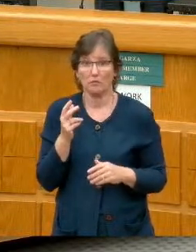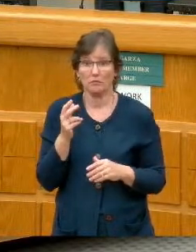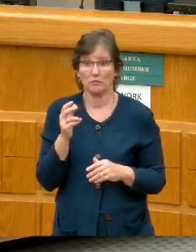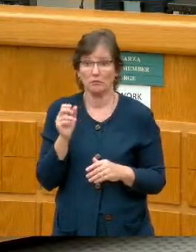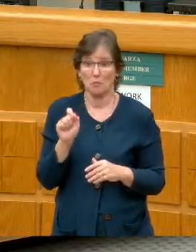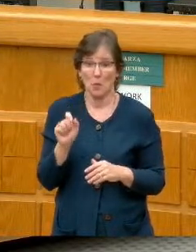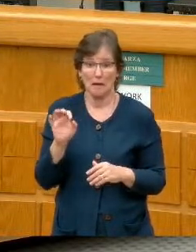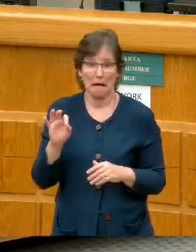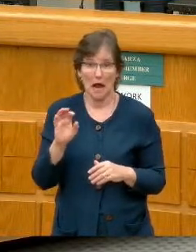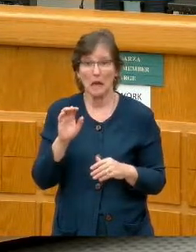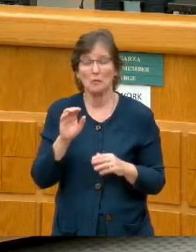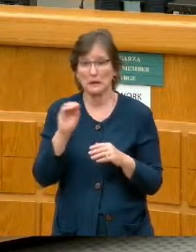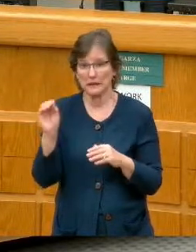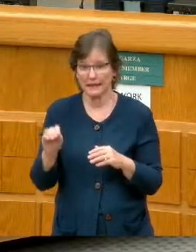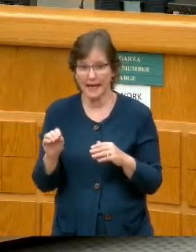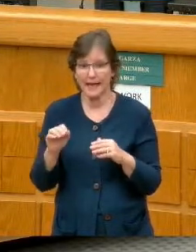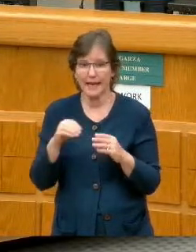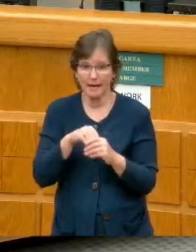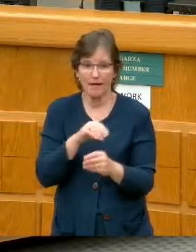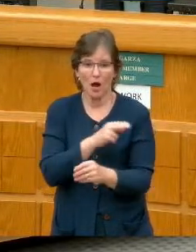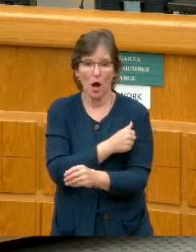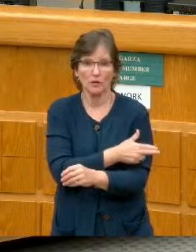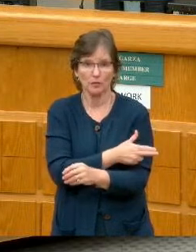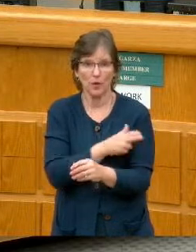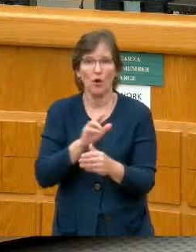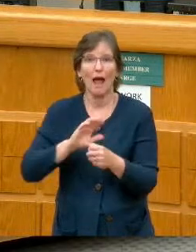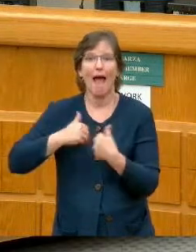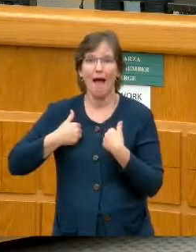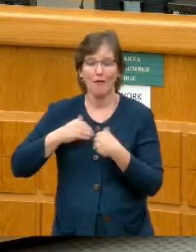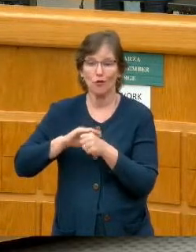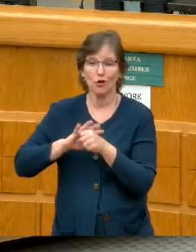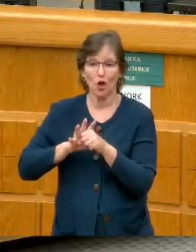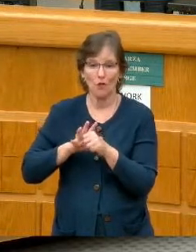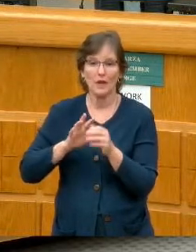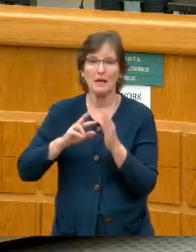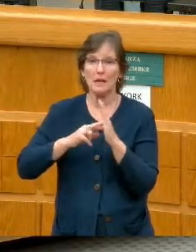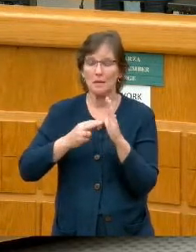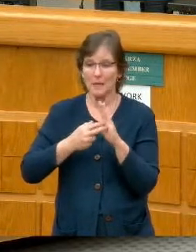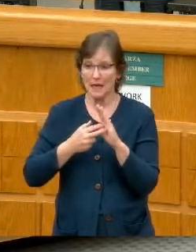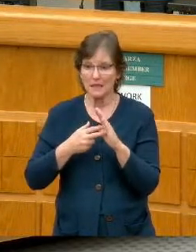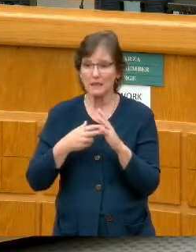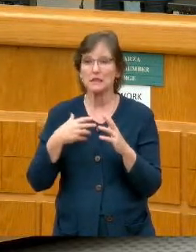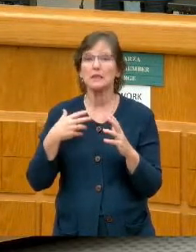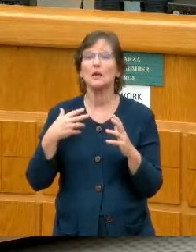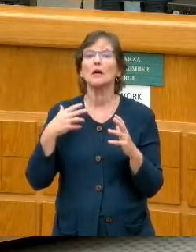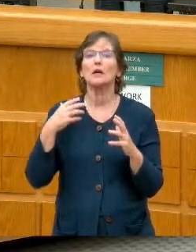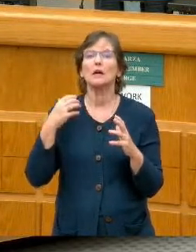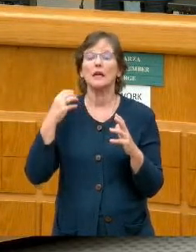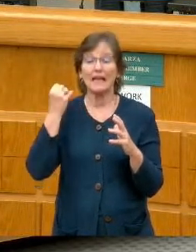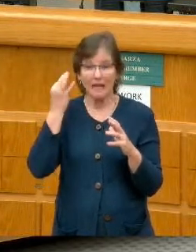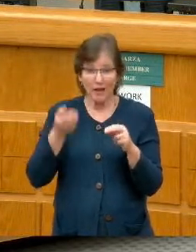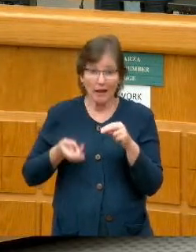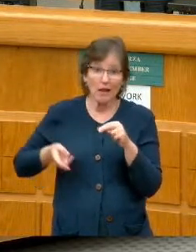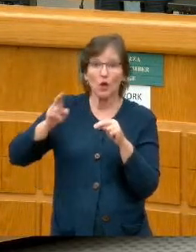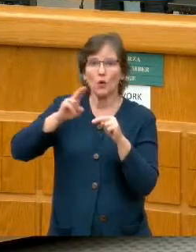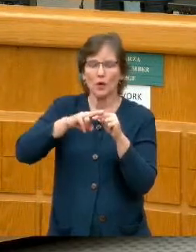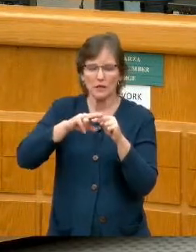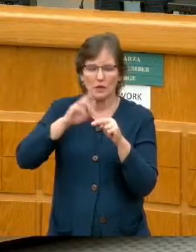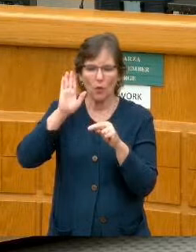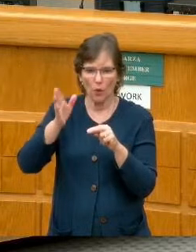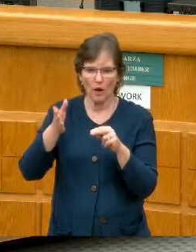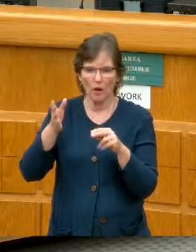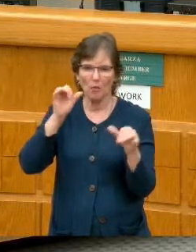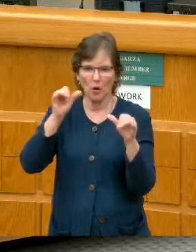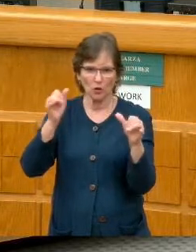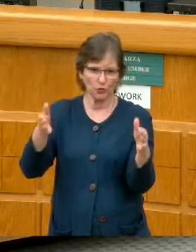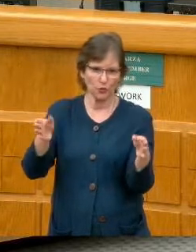rather than alcohol. So we have about a 5% cushion right now before that trigger. One other thing that I'll emphasize here,